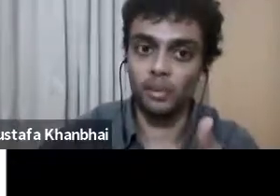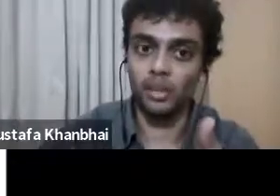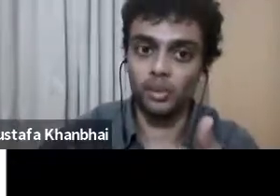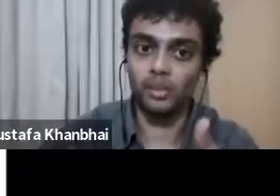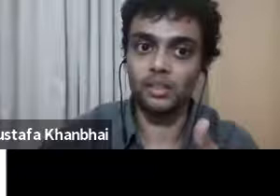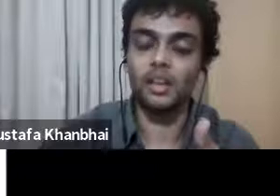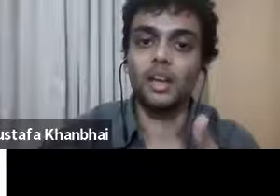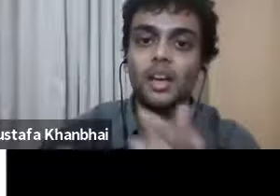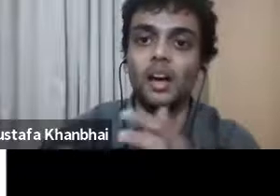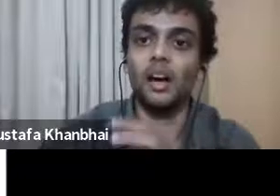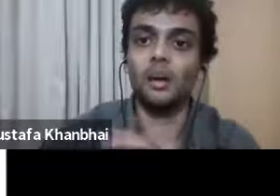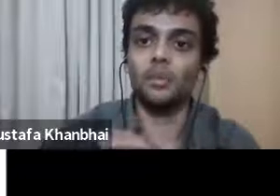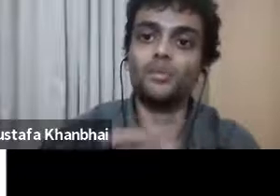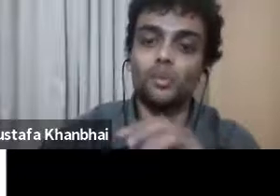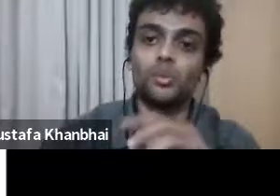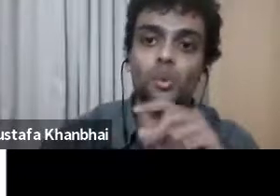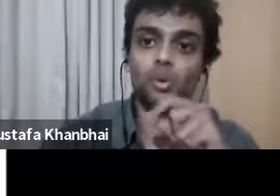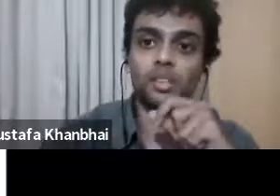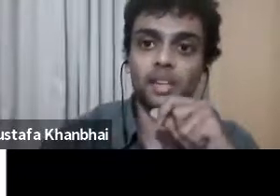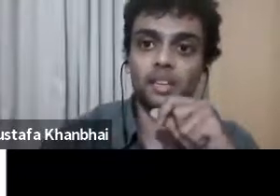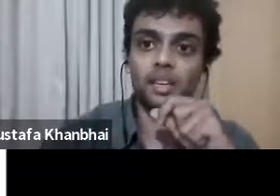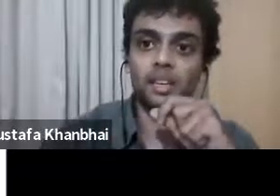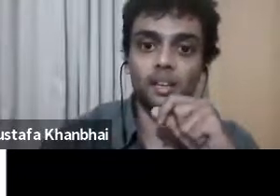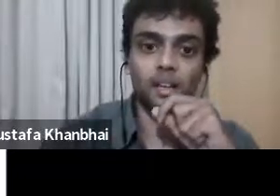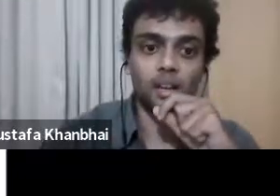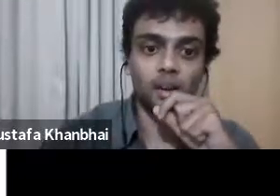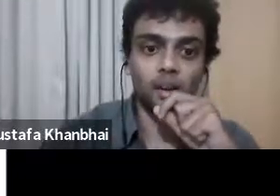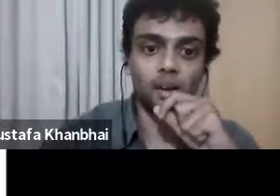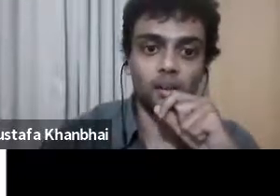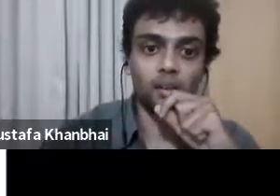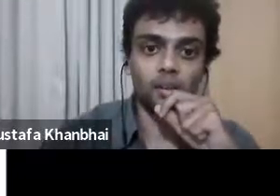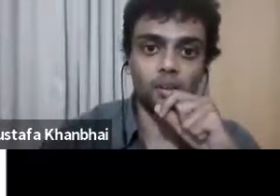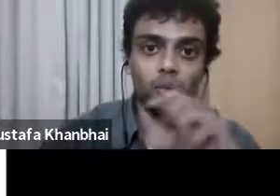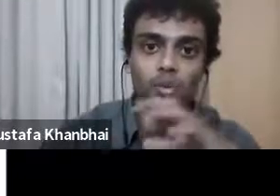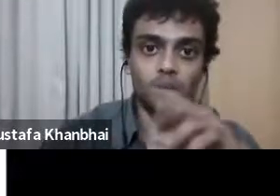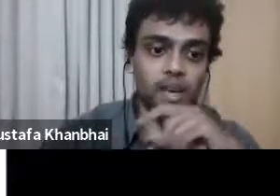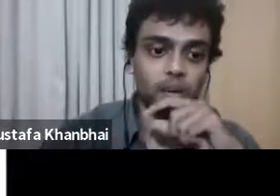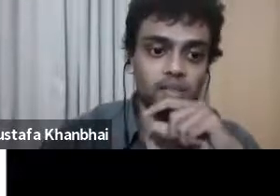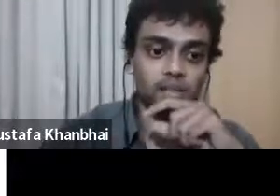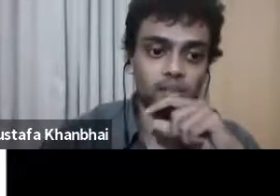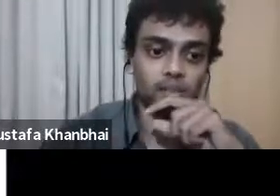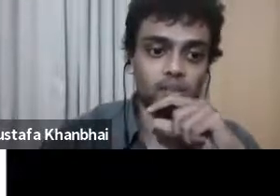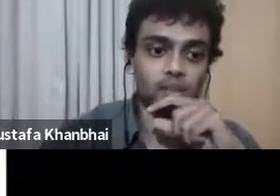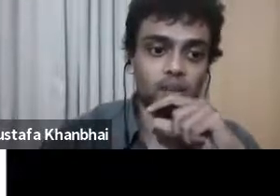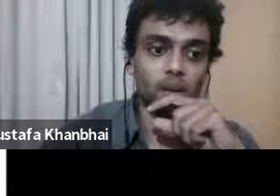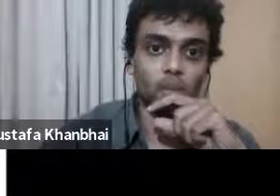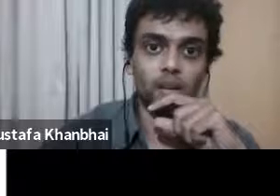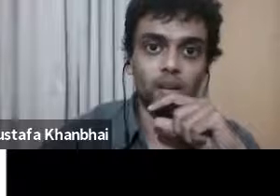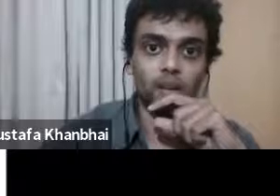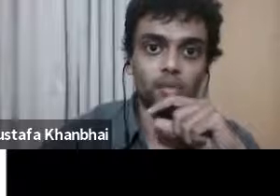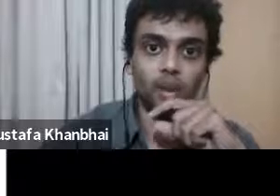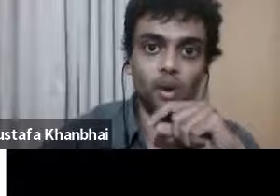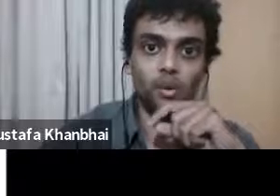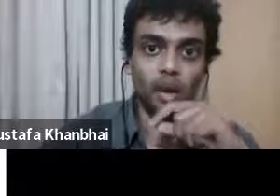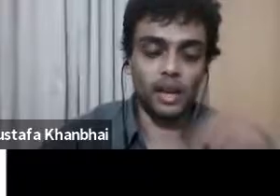kind of grappling with. If you go to the essay, uh, you'll get a better sense of this.